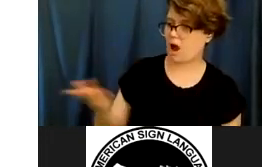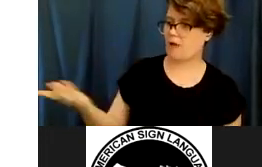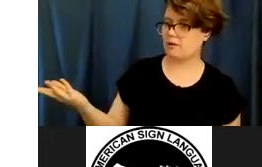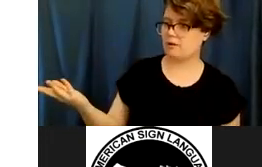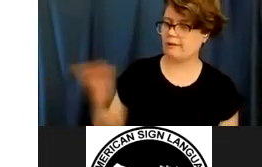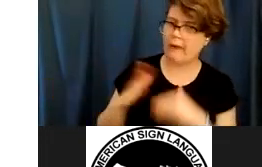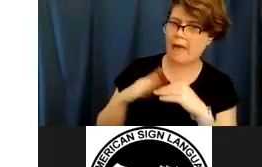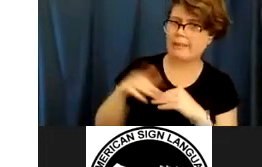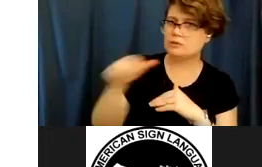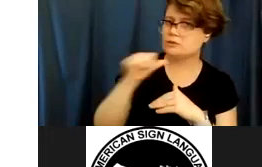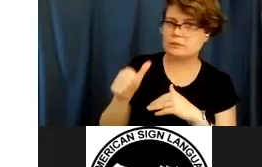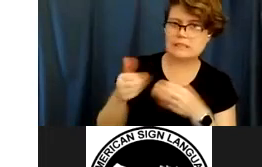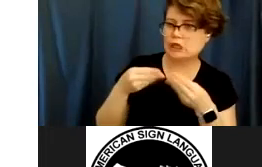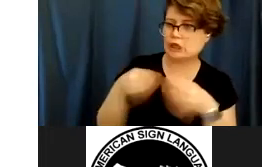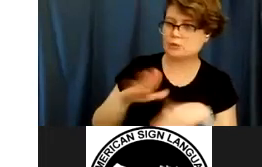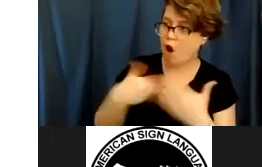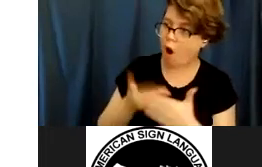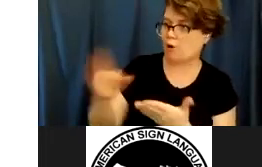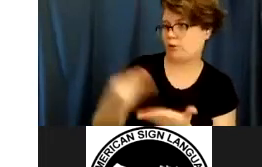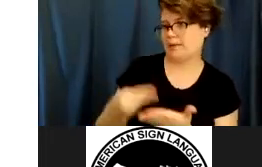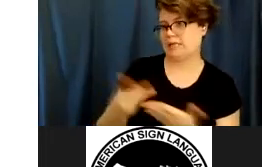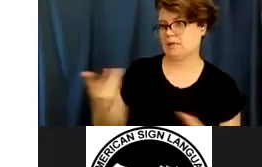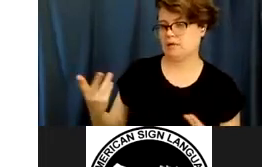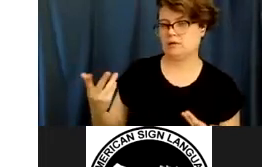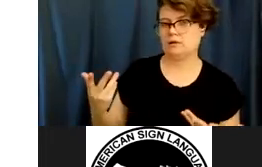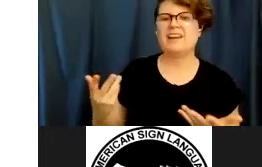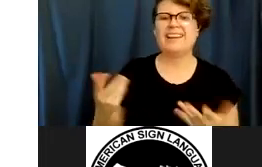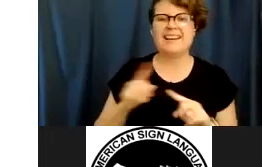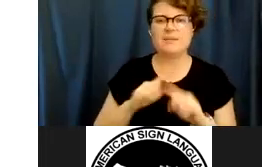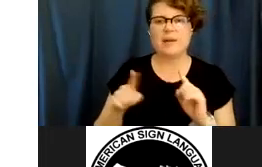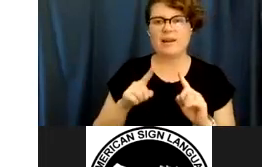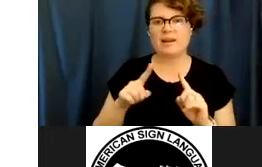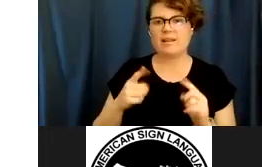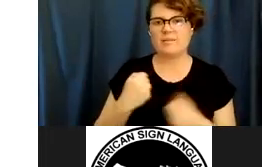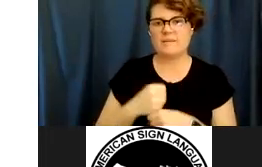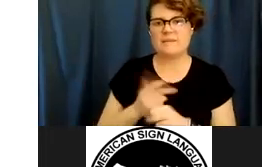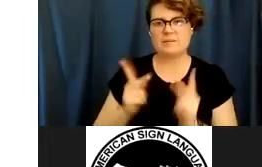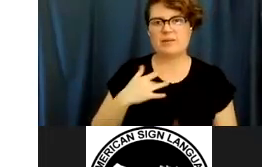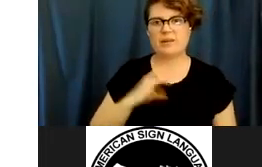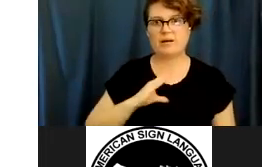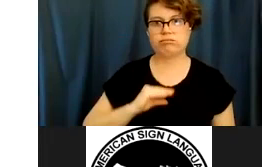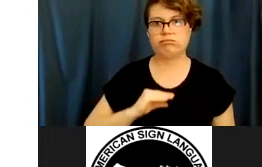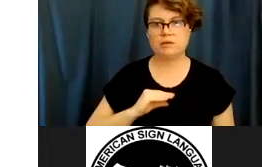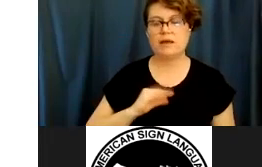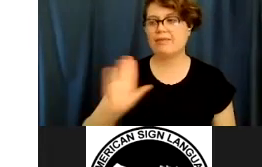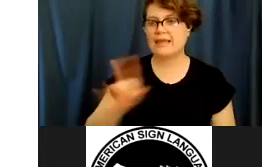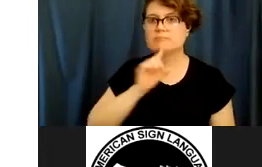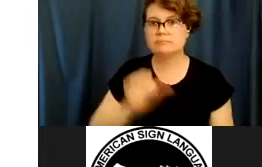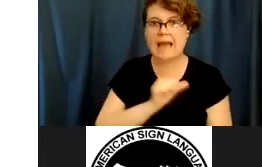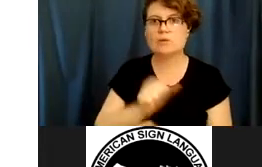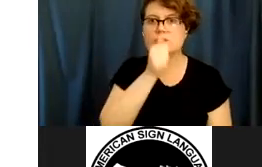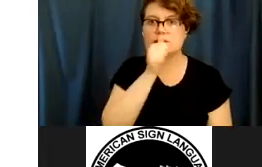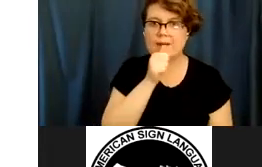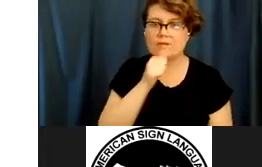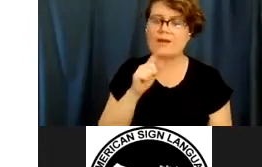didn't lose all your income. And it's really invalidating the actual suffering, the pain,